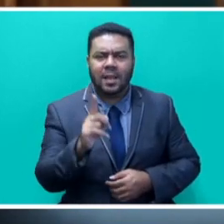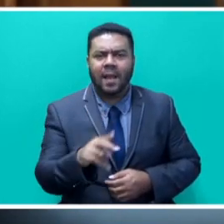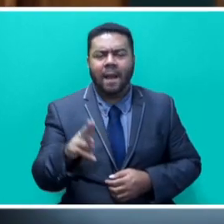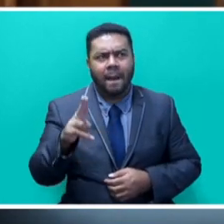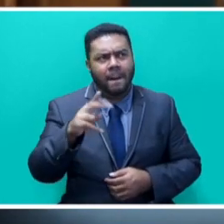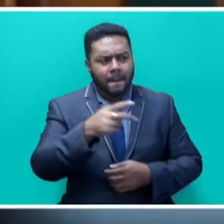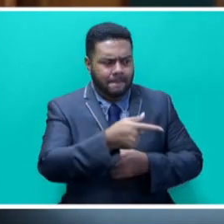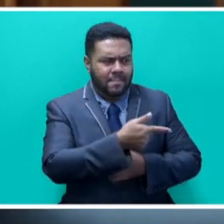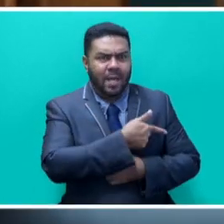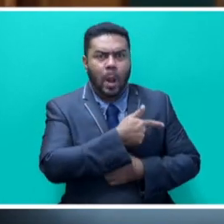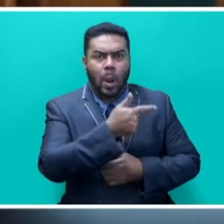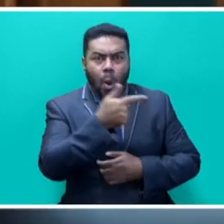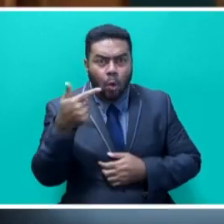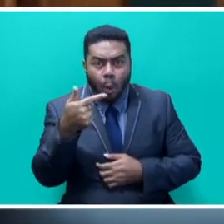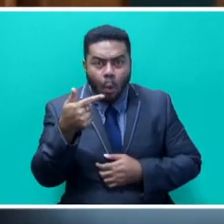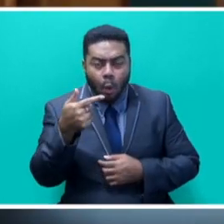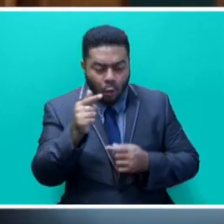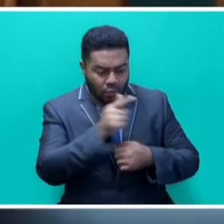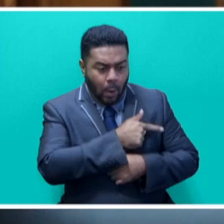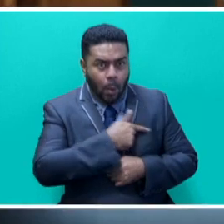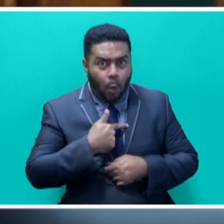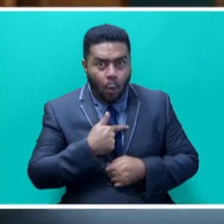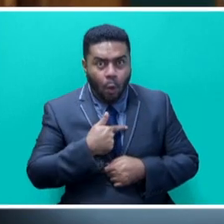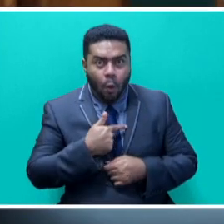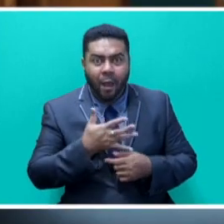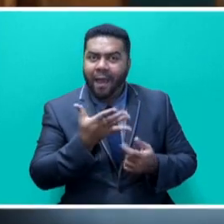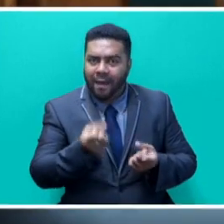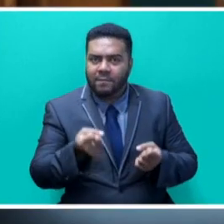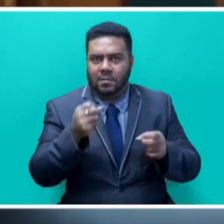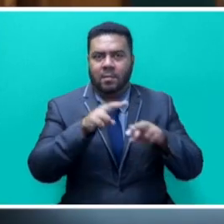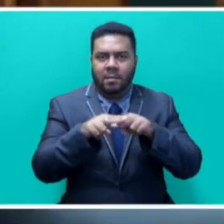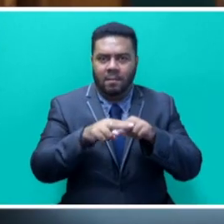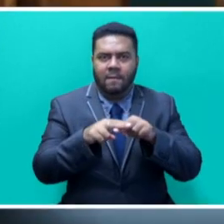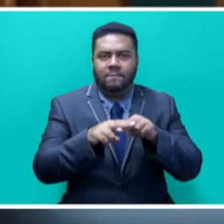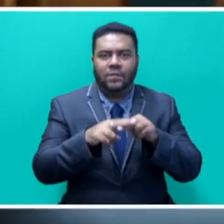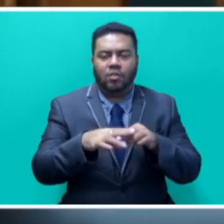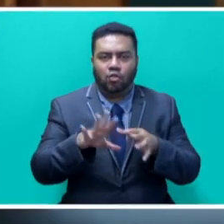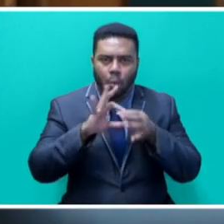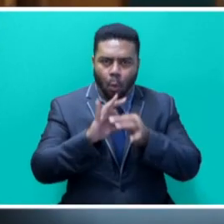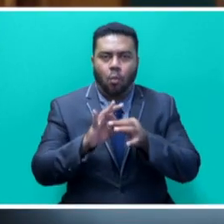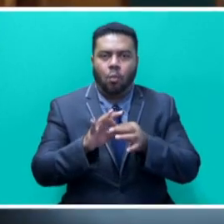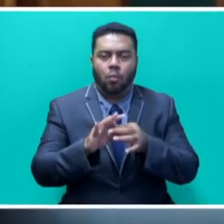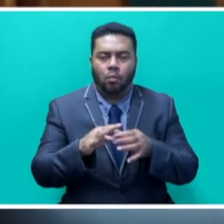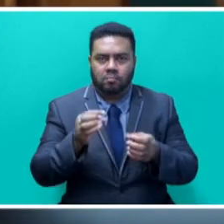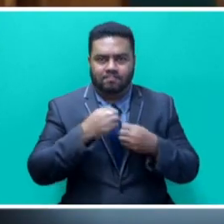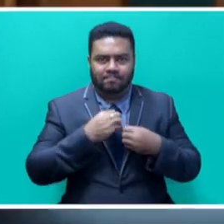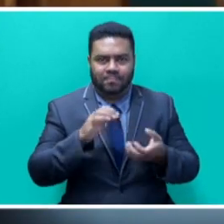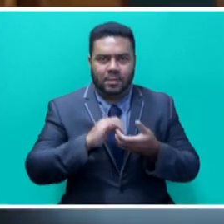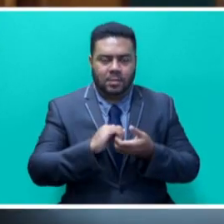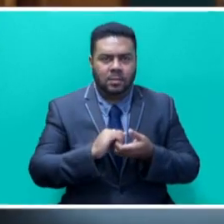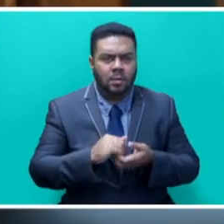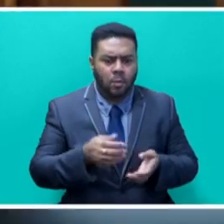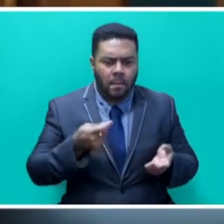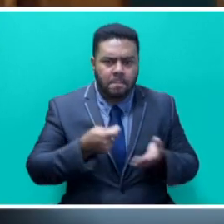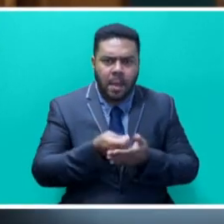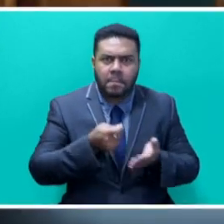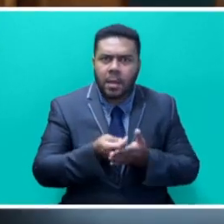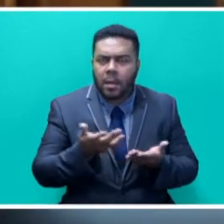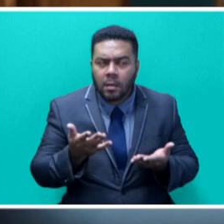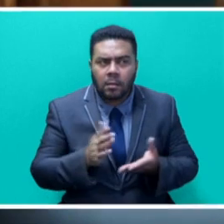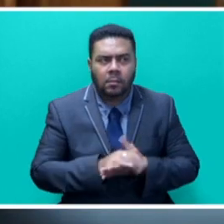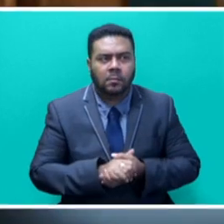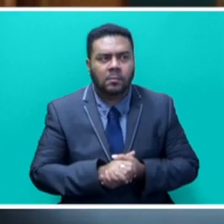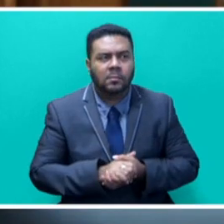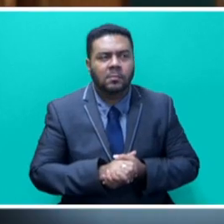in the international markets. And this is where our efforts to certify our mahogany forests will play a key role.